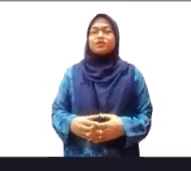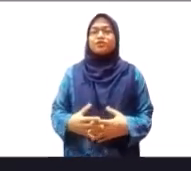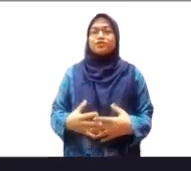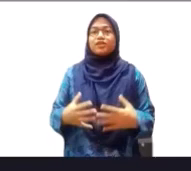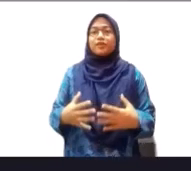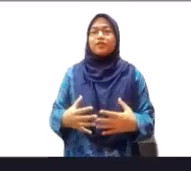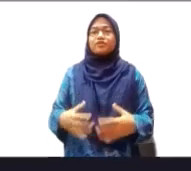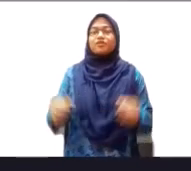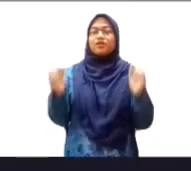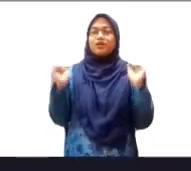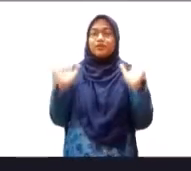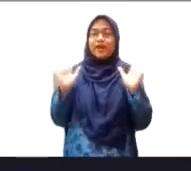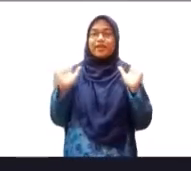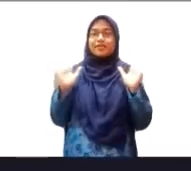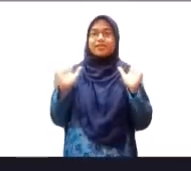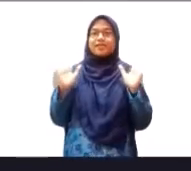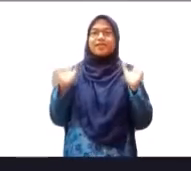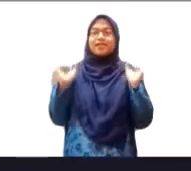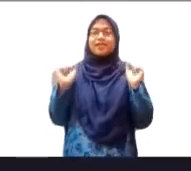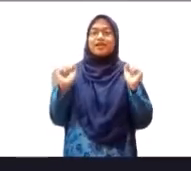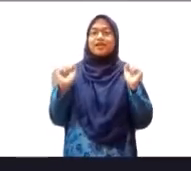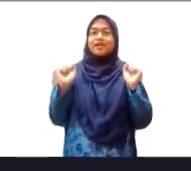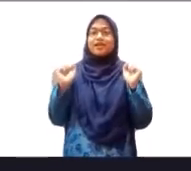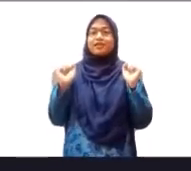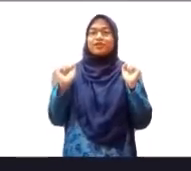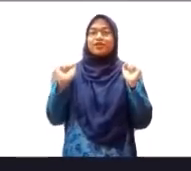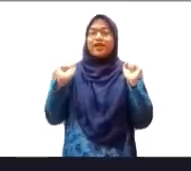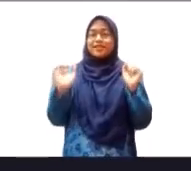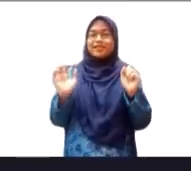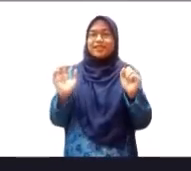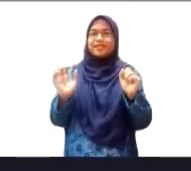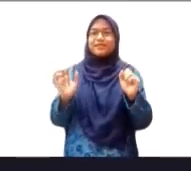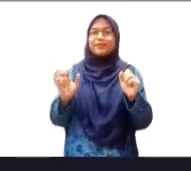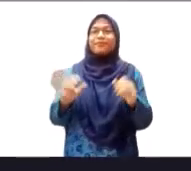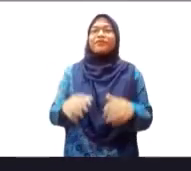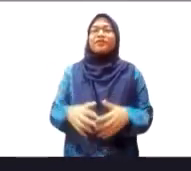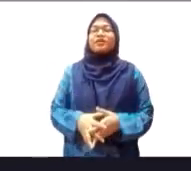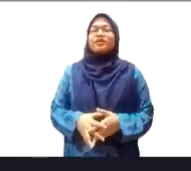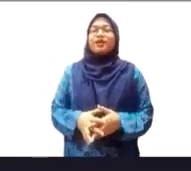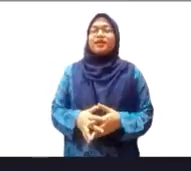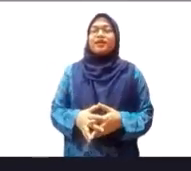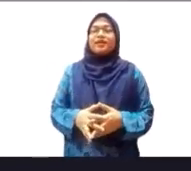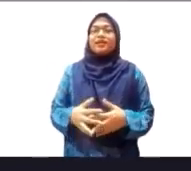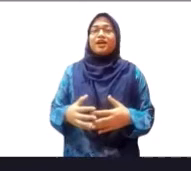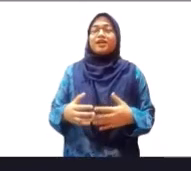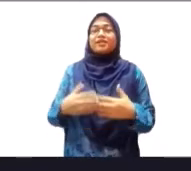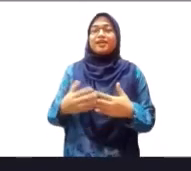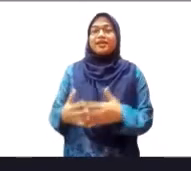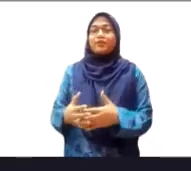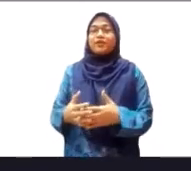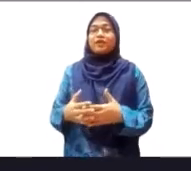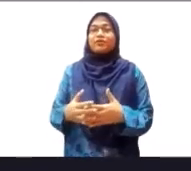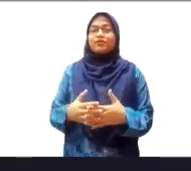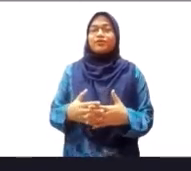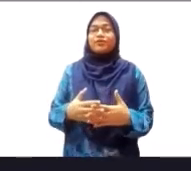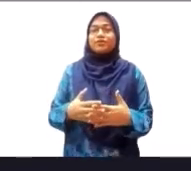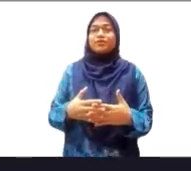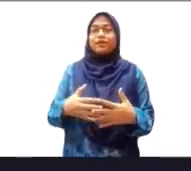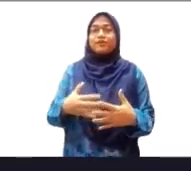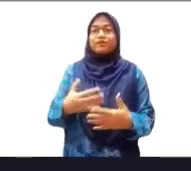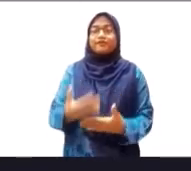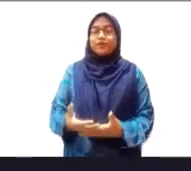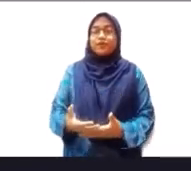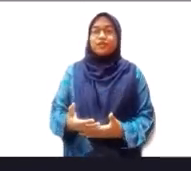common tools that we use are our hands. It is called hand signs. And other than that, we can also